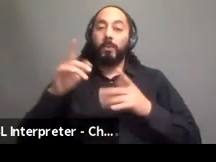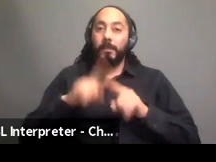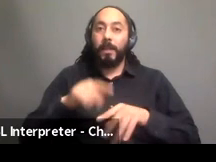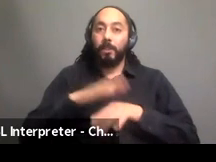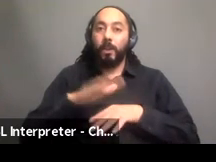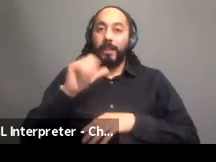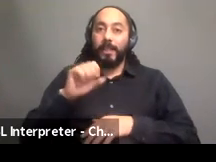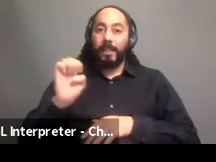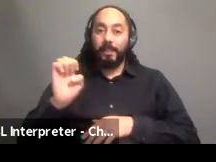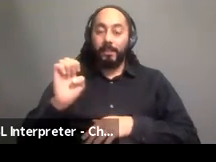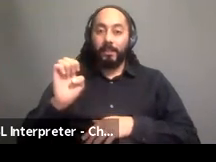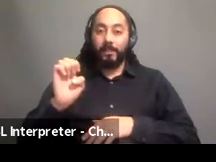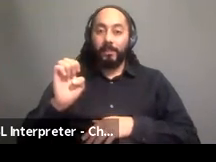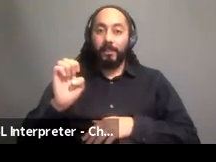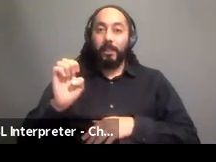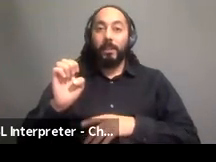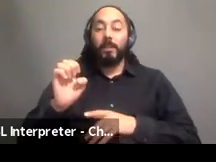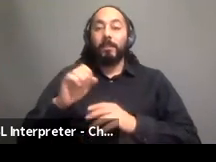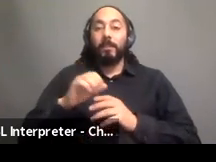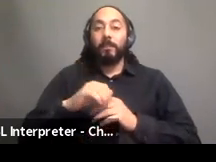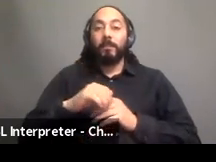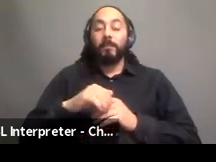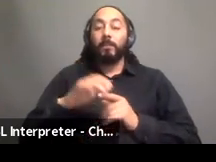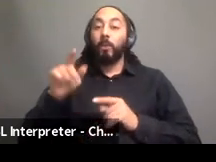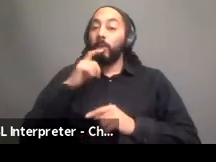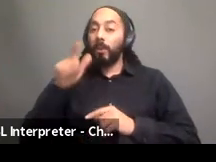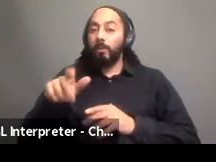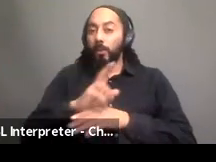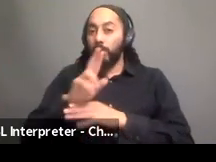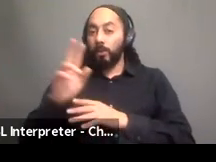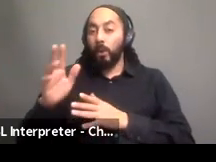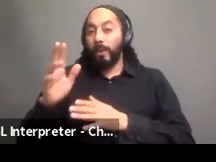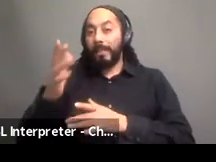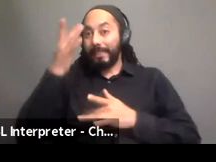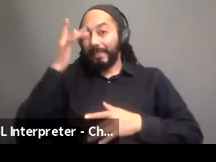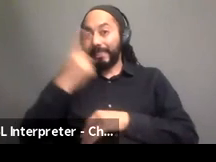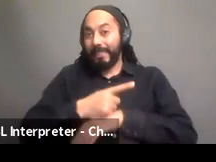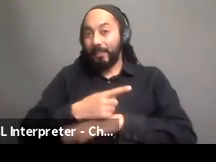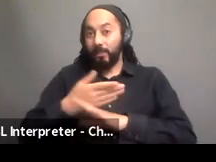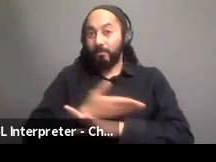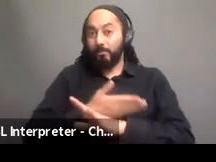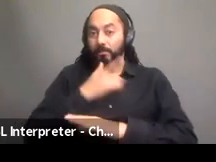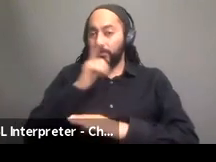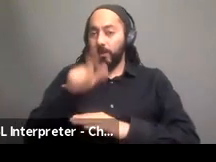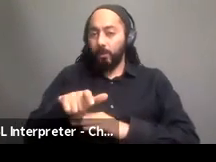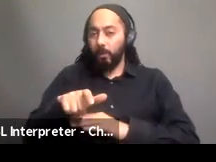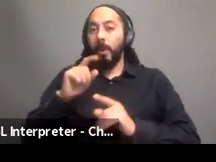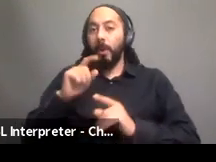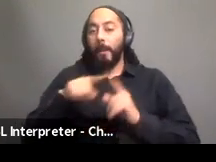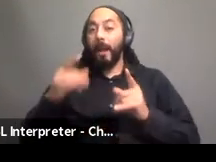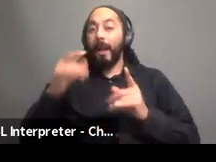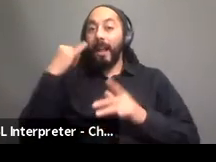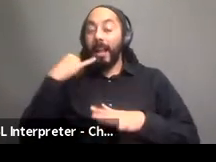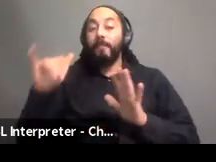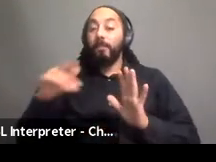Taylor doesn't necessarily have to use up all of their sick days or vacation days right now. And they can still have their income coming